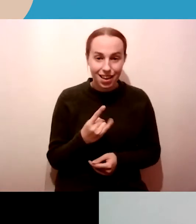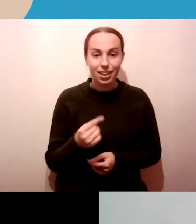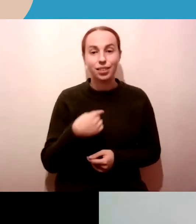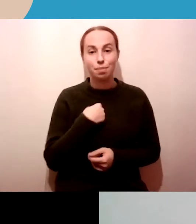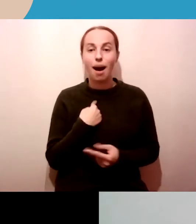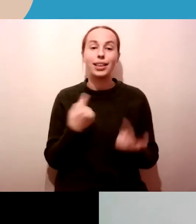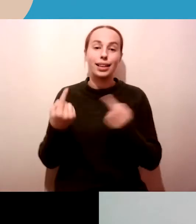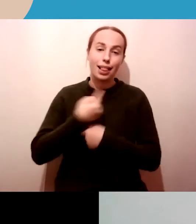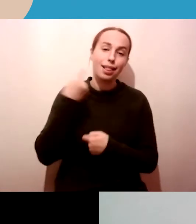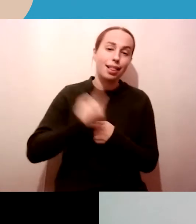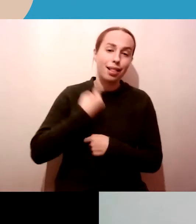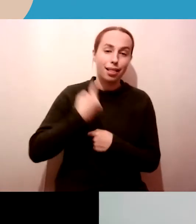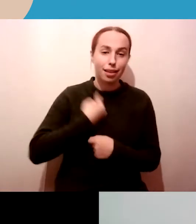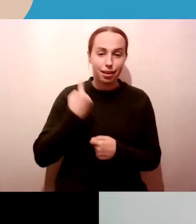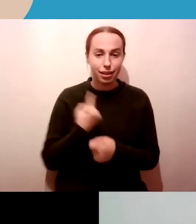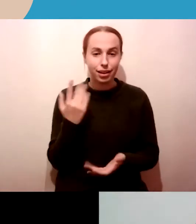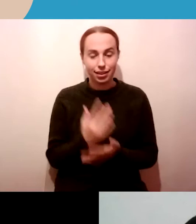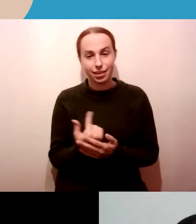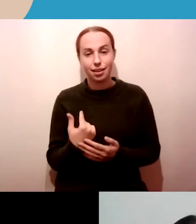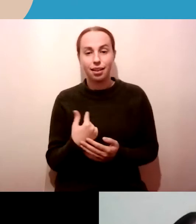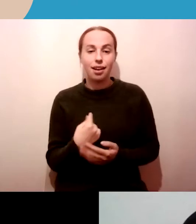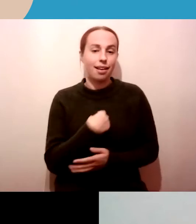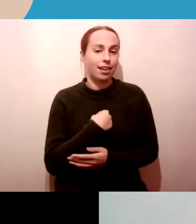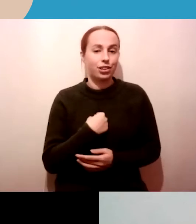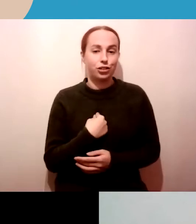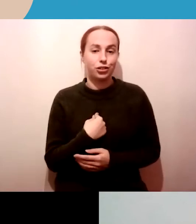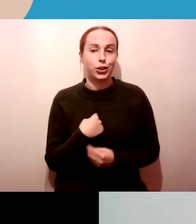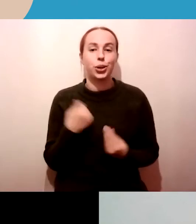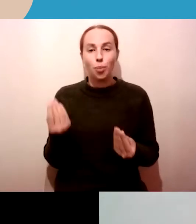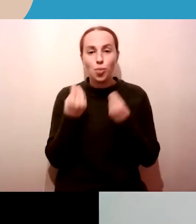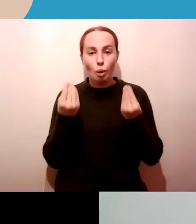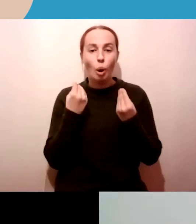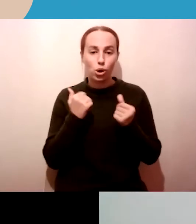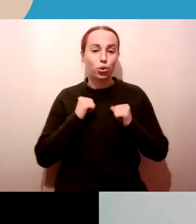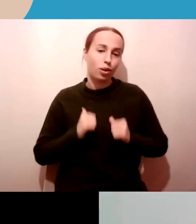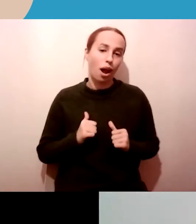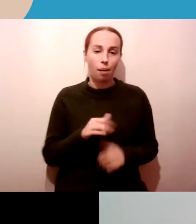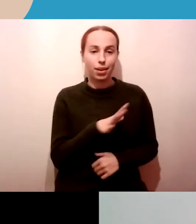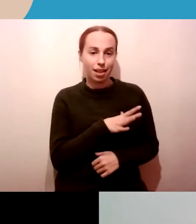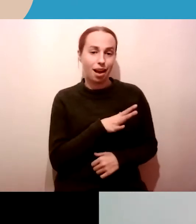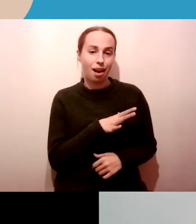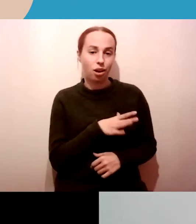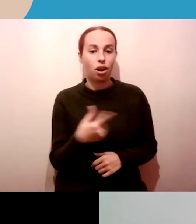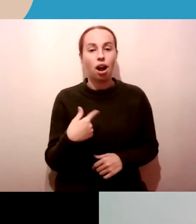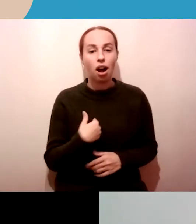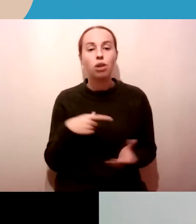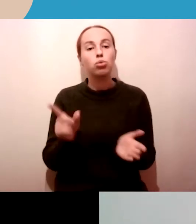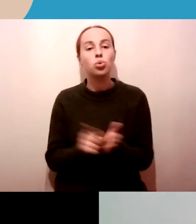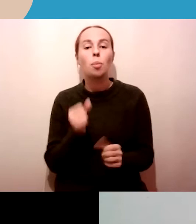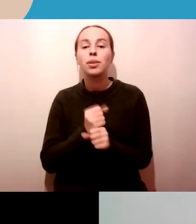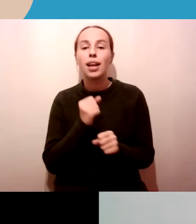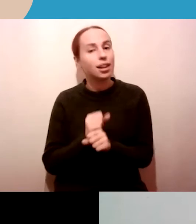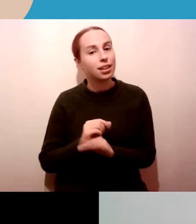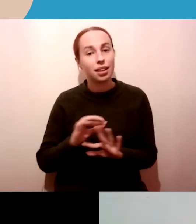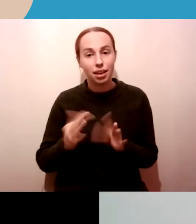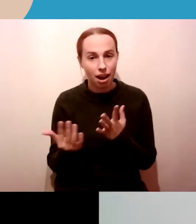I am a child who is being bullied at school, and I can't study, I